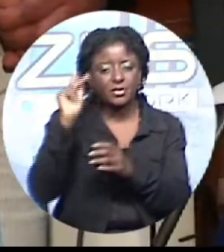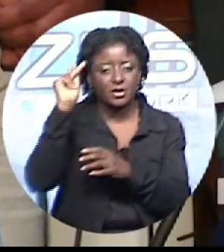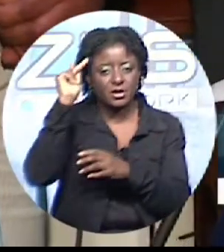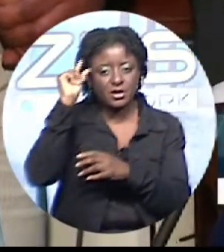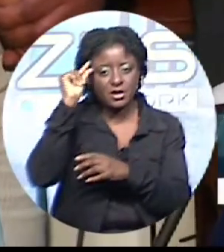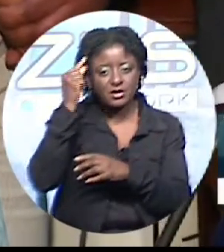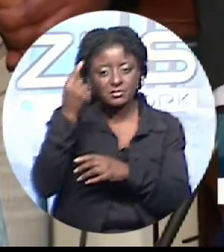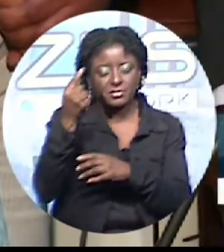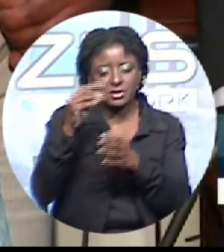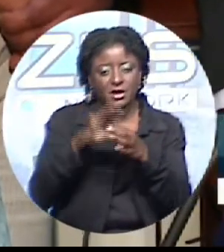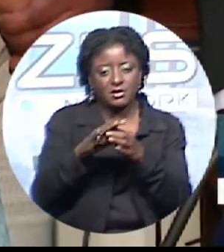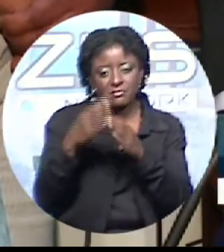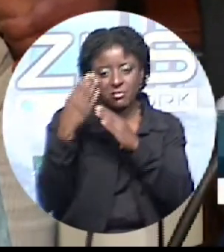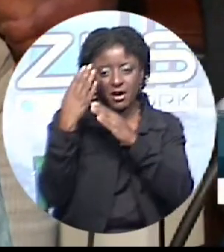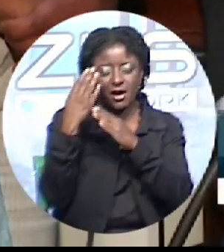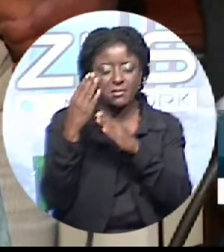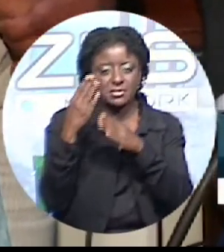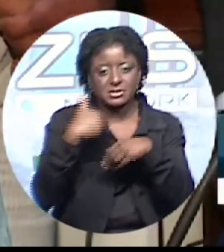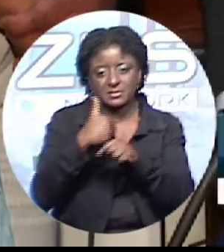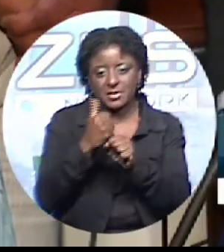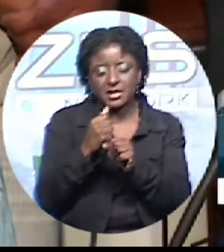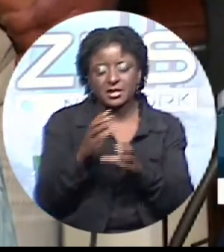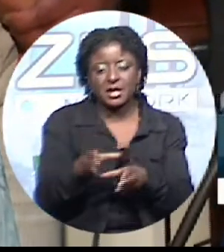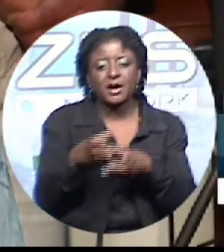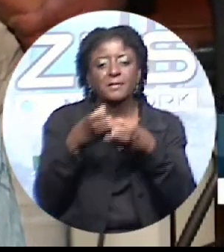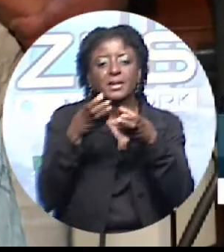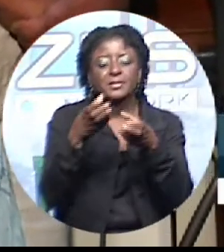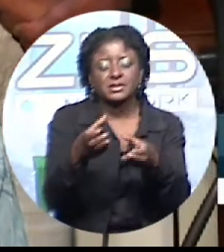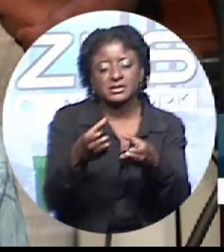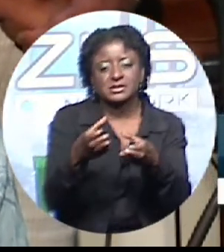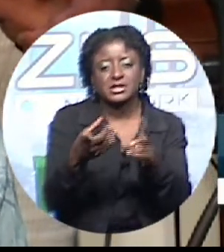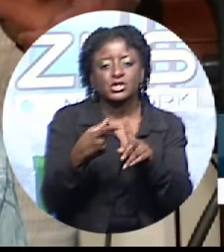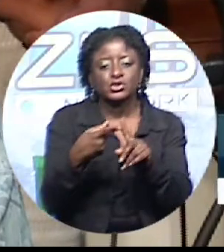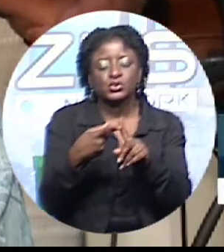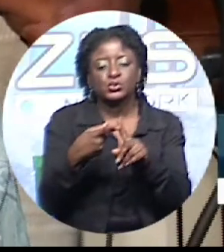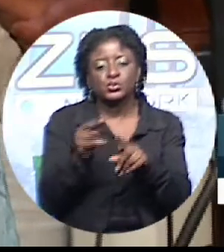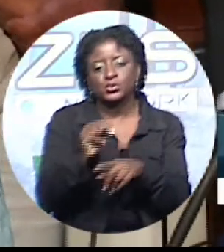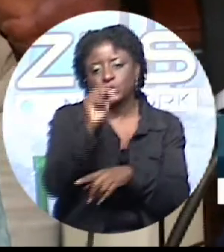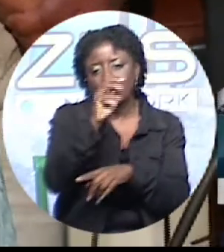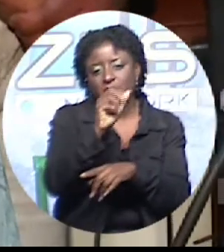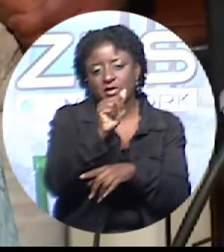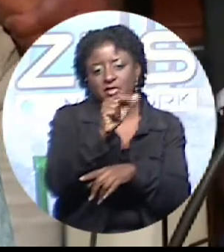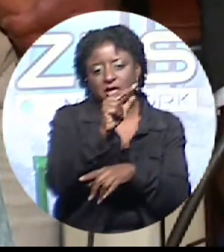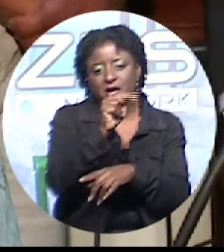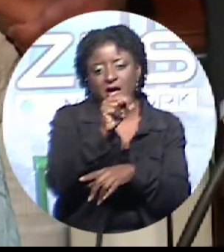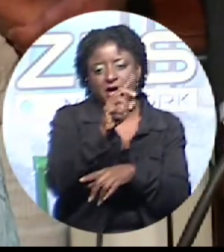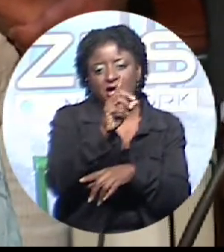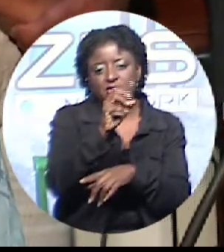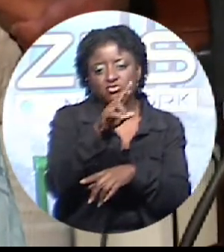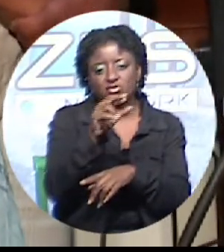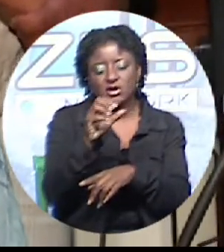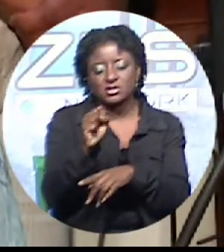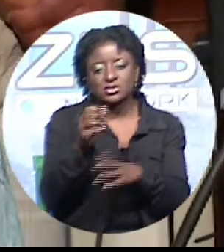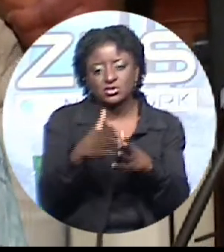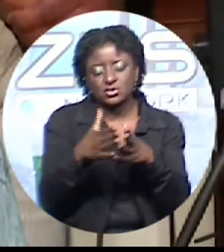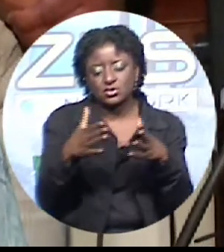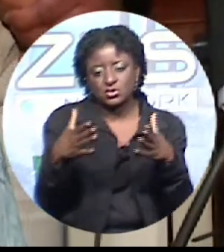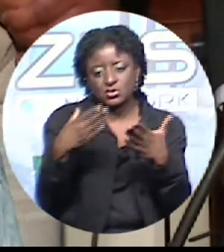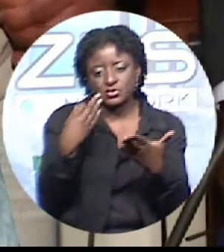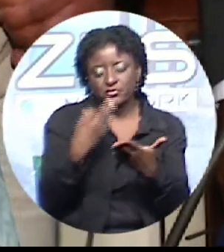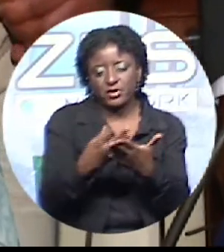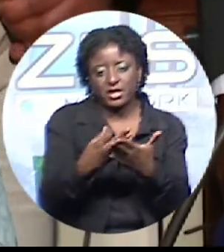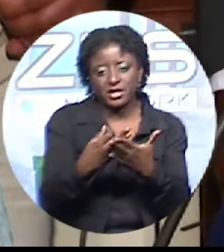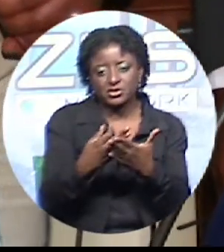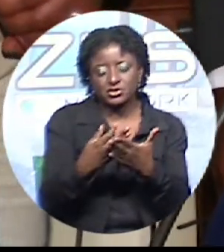Bahamas has made a commitment to North Andros that is a huge financial